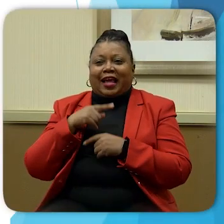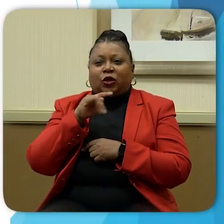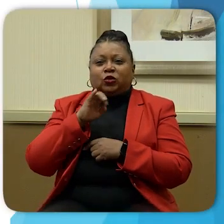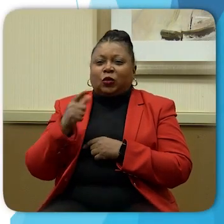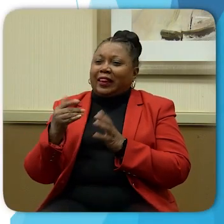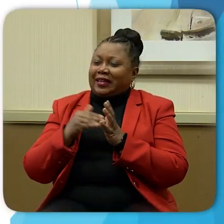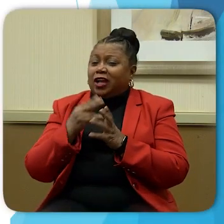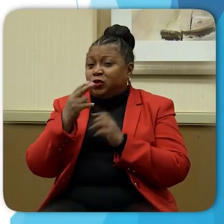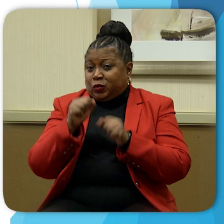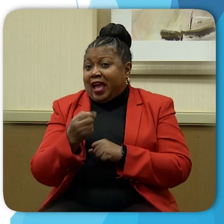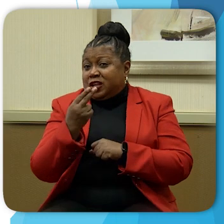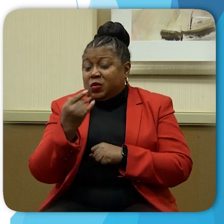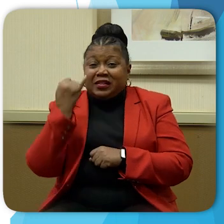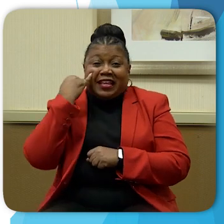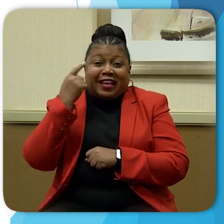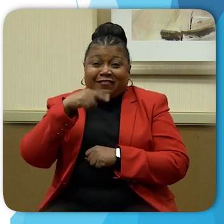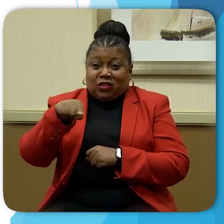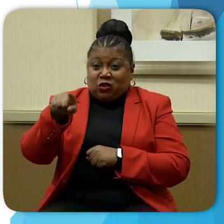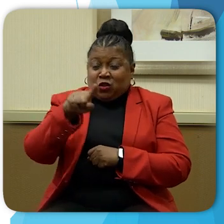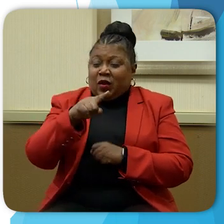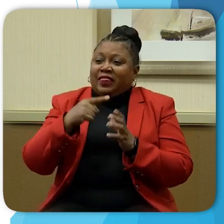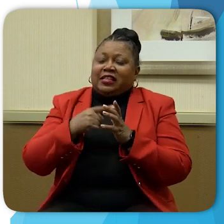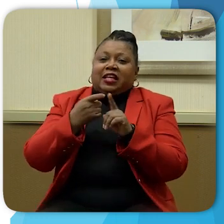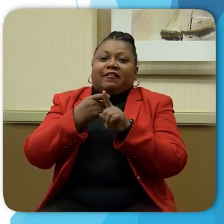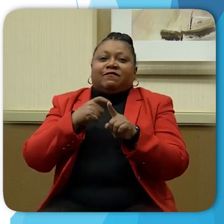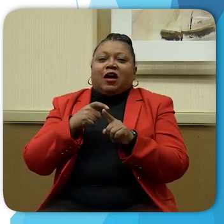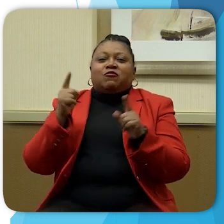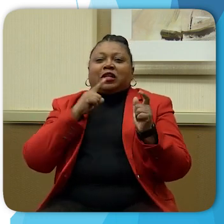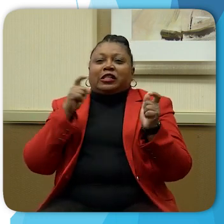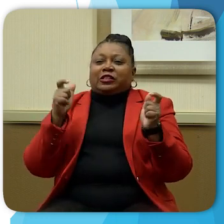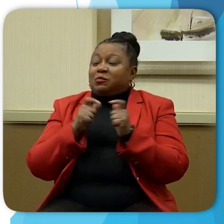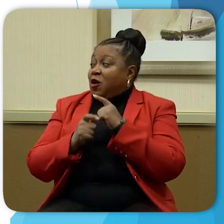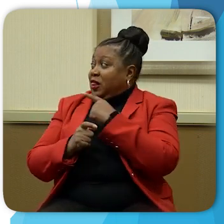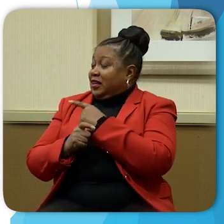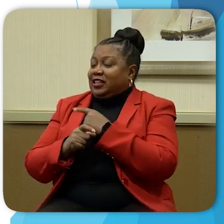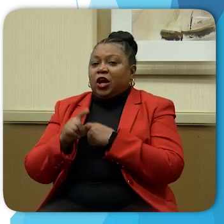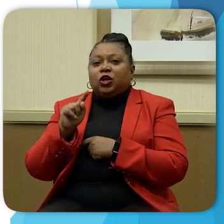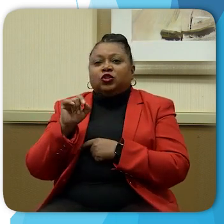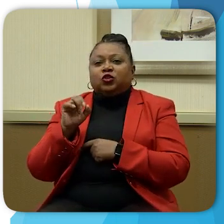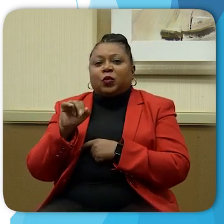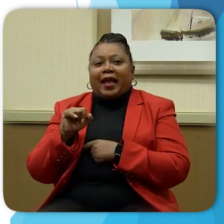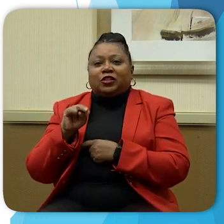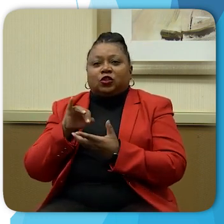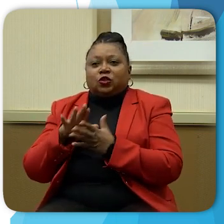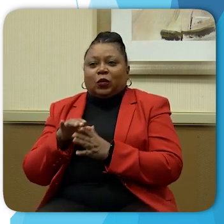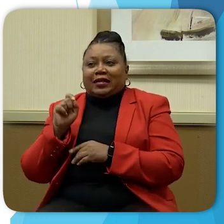tool, again, that you can use. This is from very small down here, it says